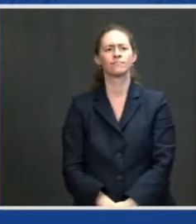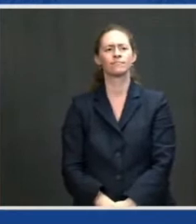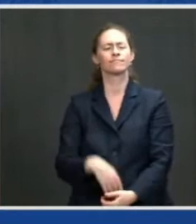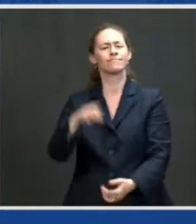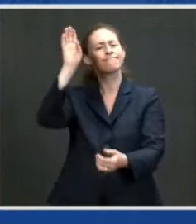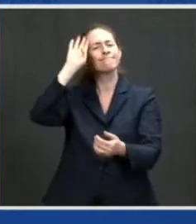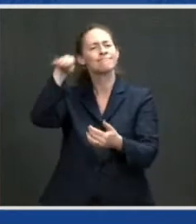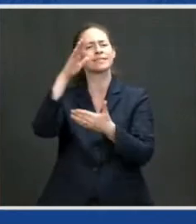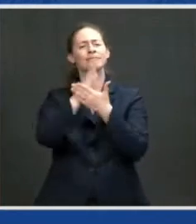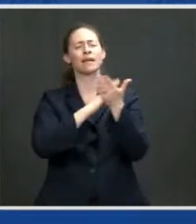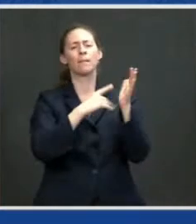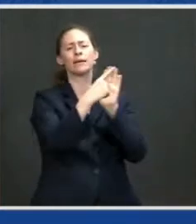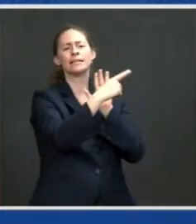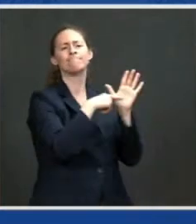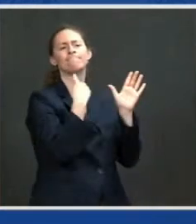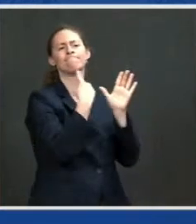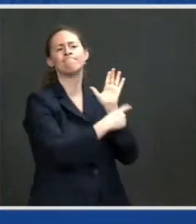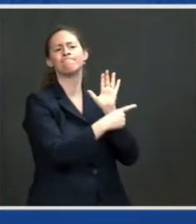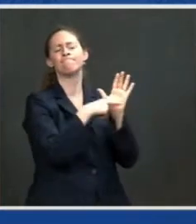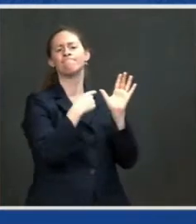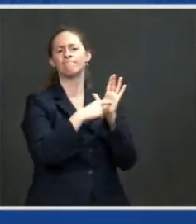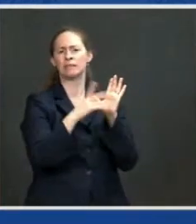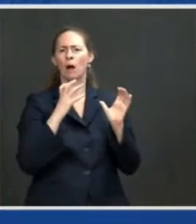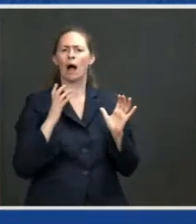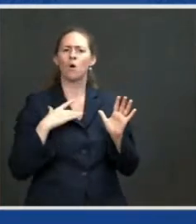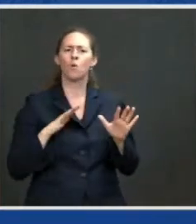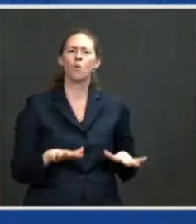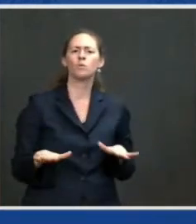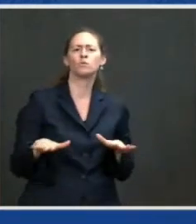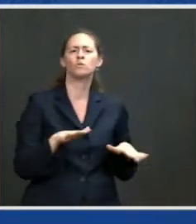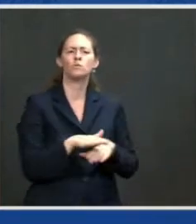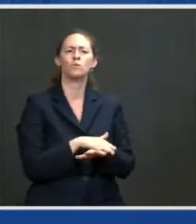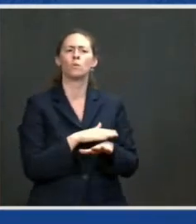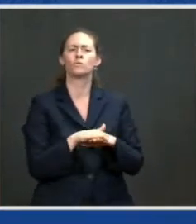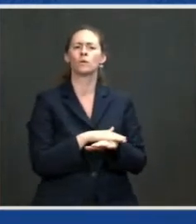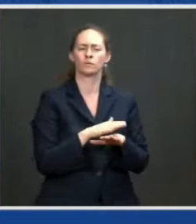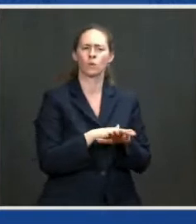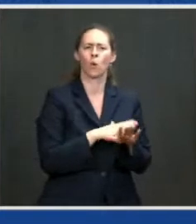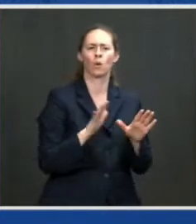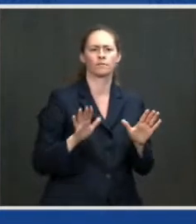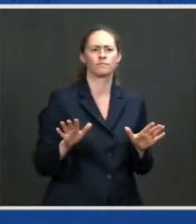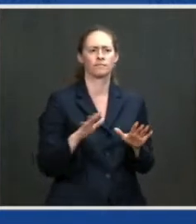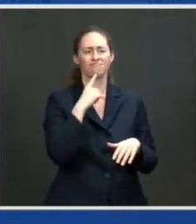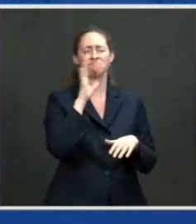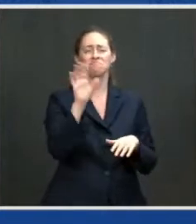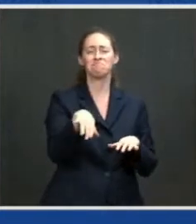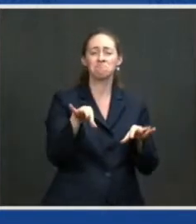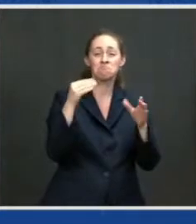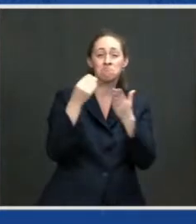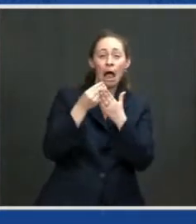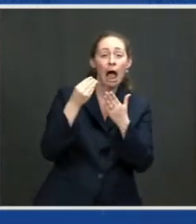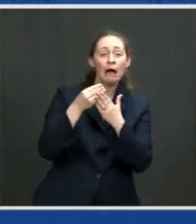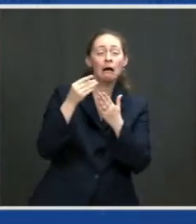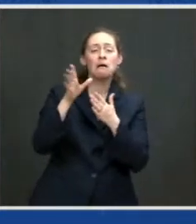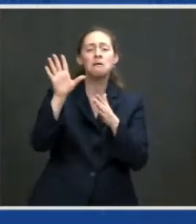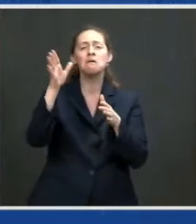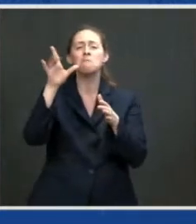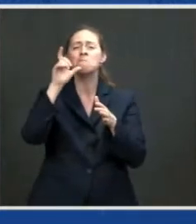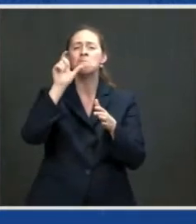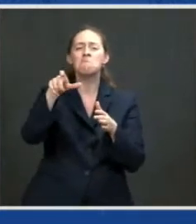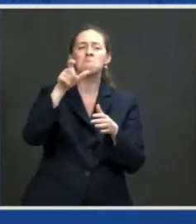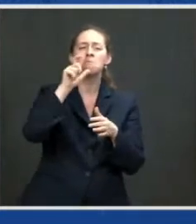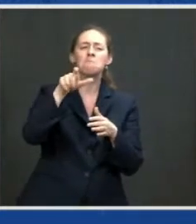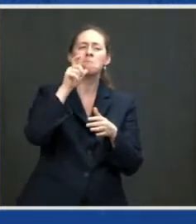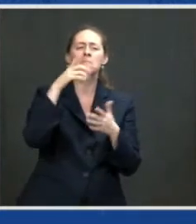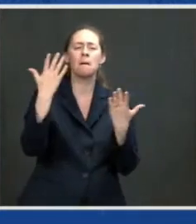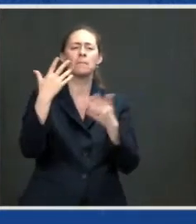still. By the way, some of those critics are the same people who said that money was no object when it came, as I said, to that $2 trillion tax